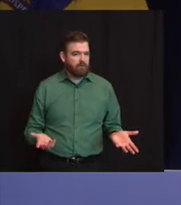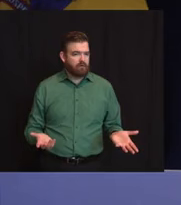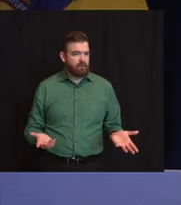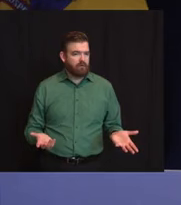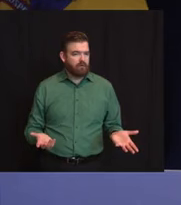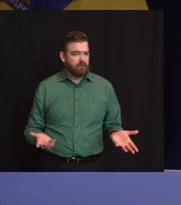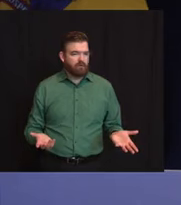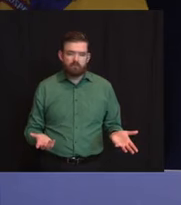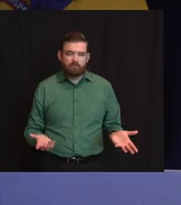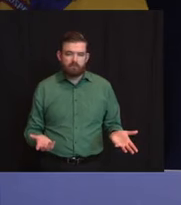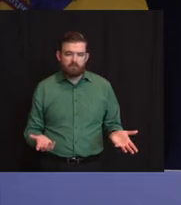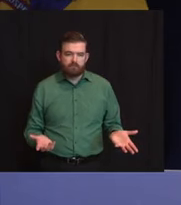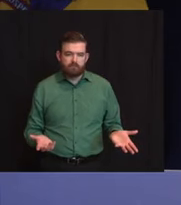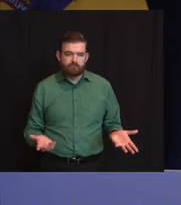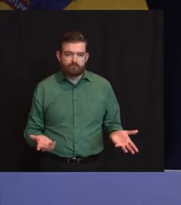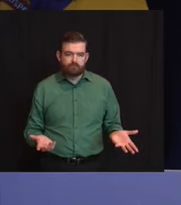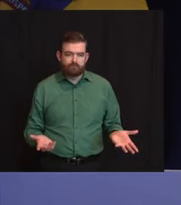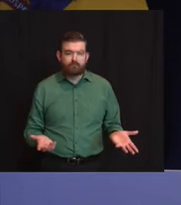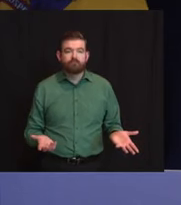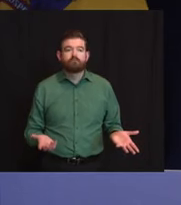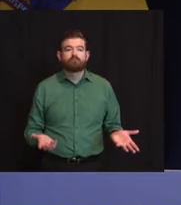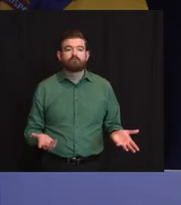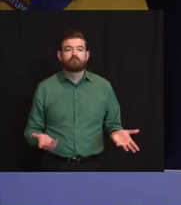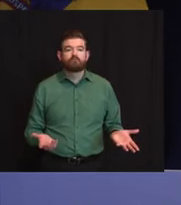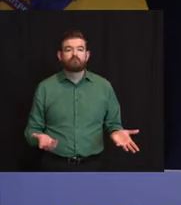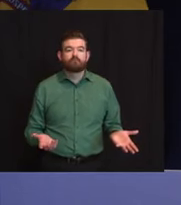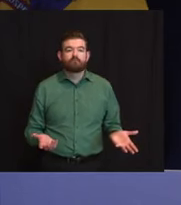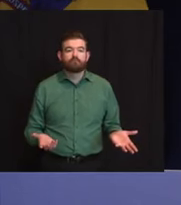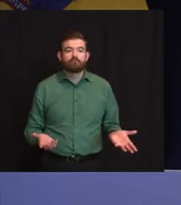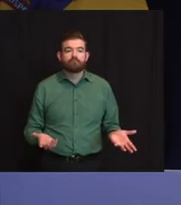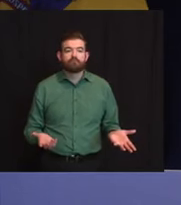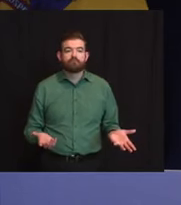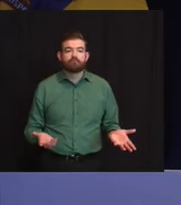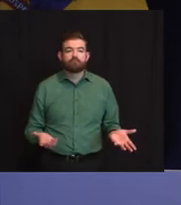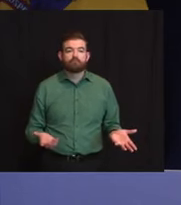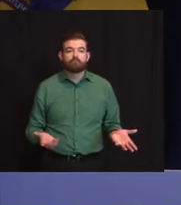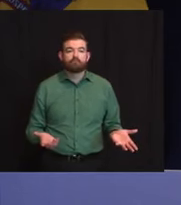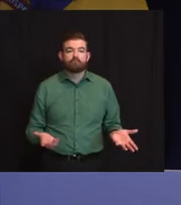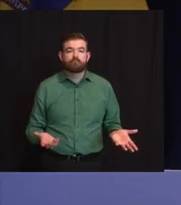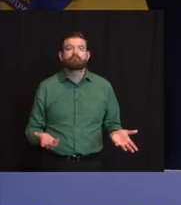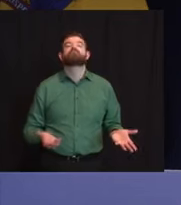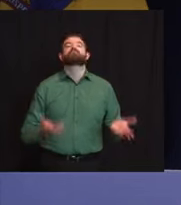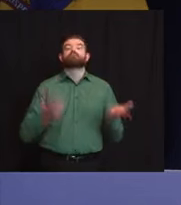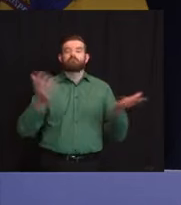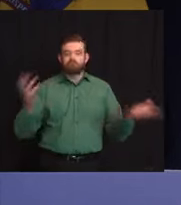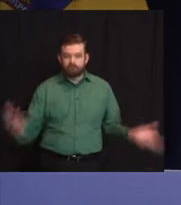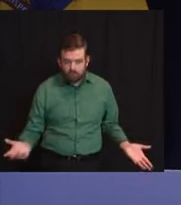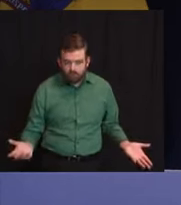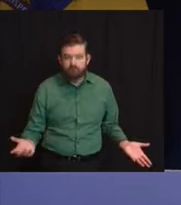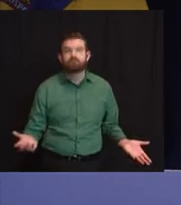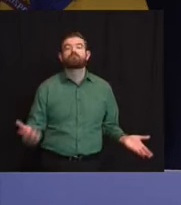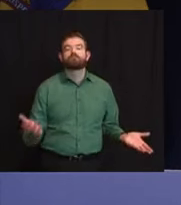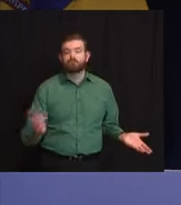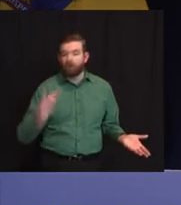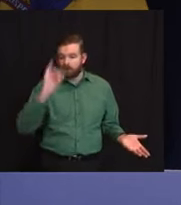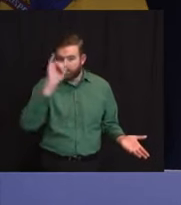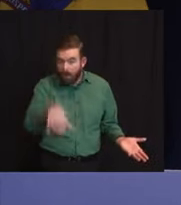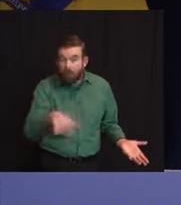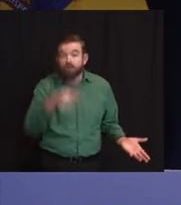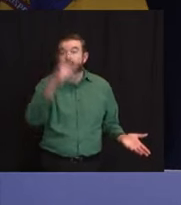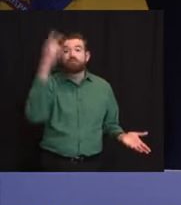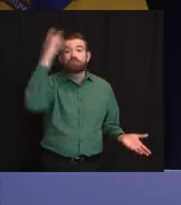underserved populations have access to testing. So we'll be calling in the FQHCs. We're looking at mobile